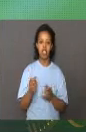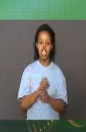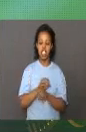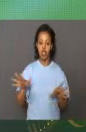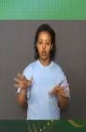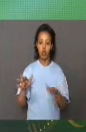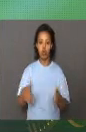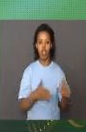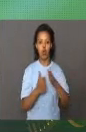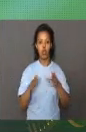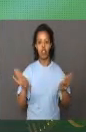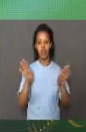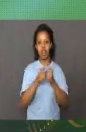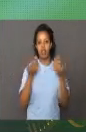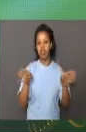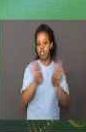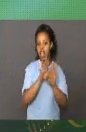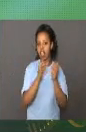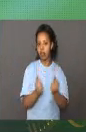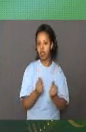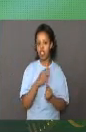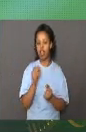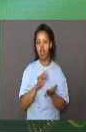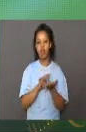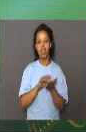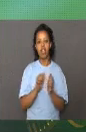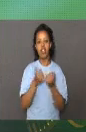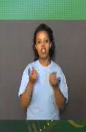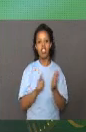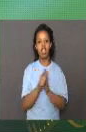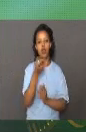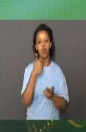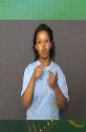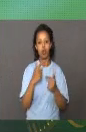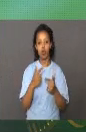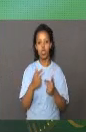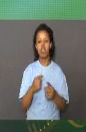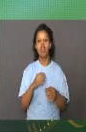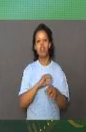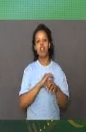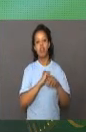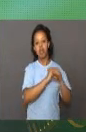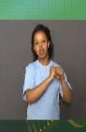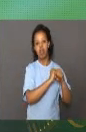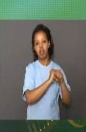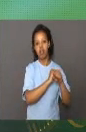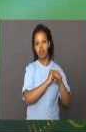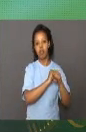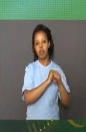pathway and developing drugs and vaccinations against the